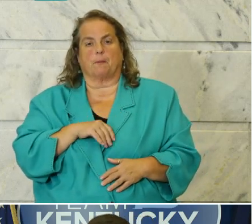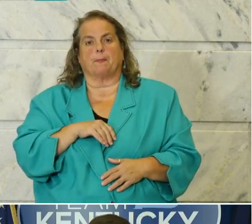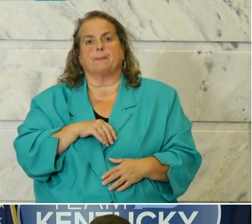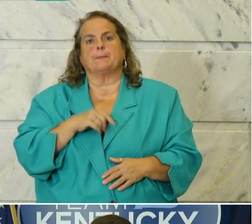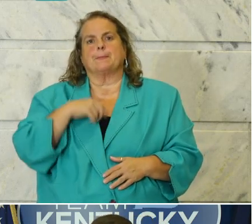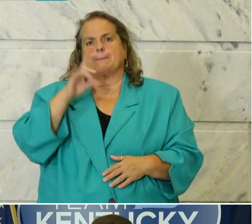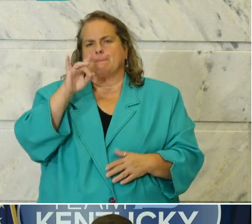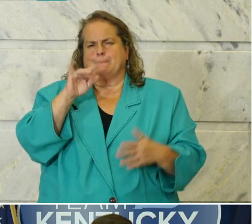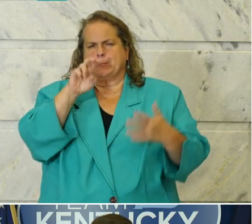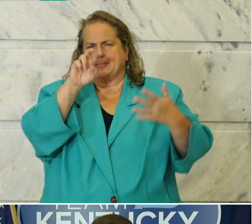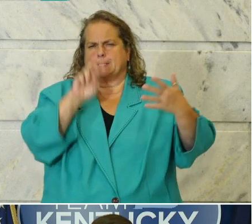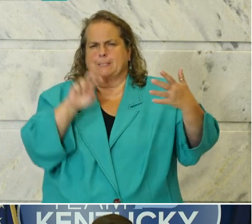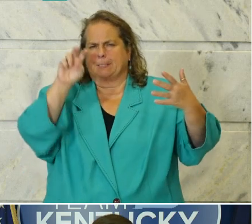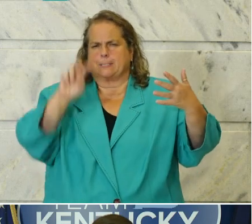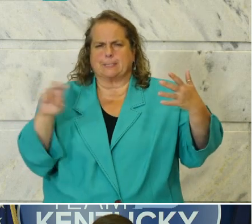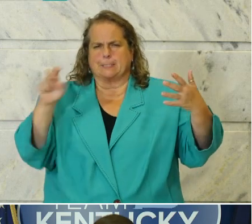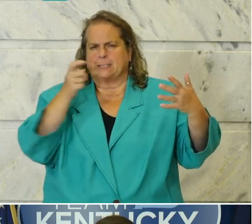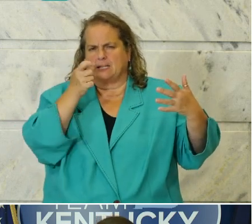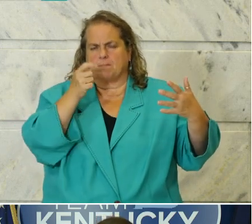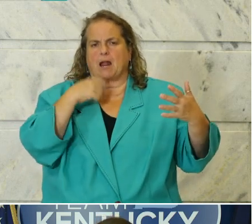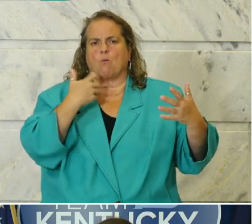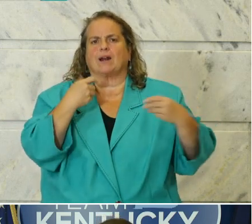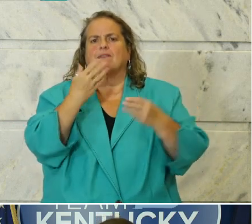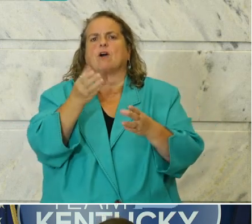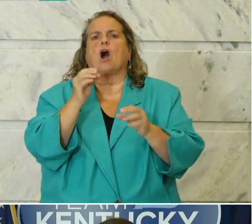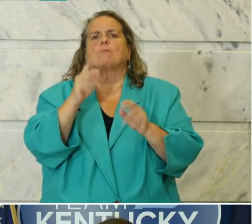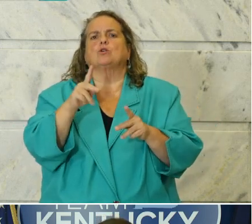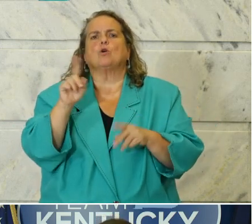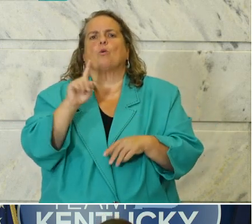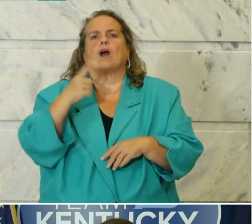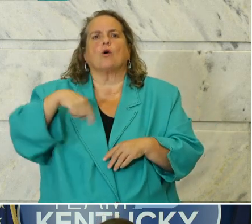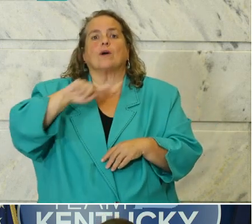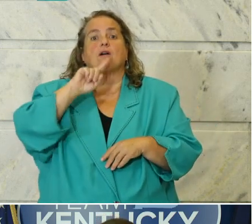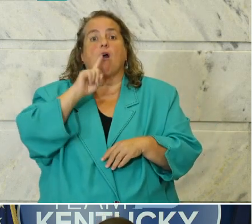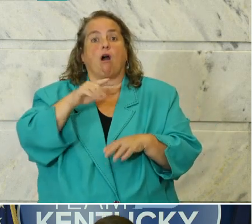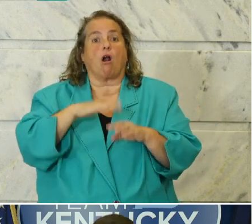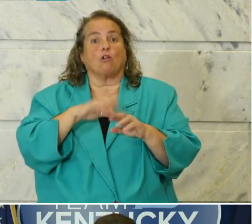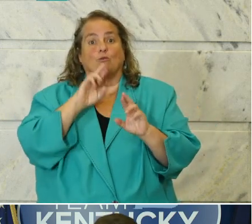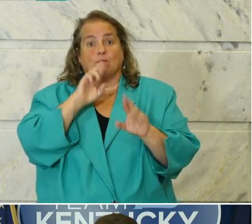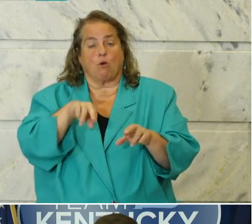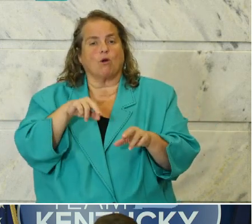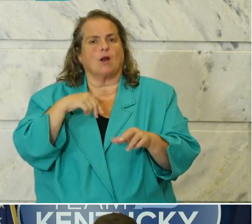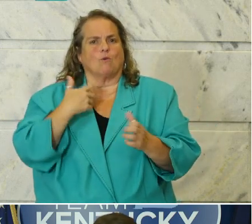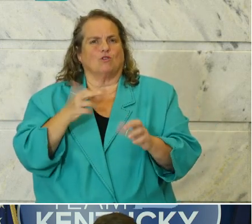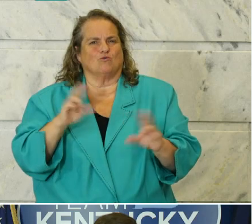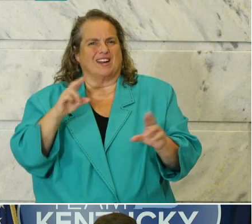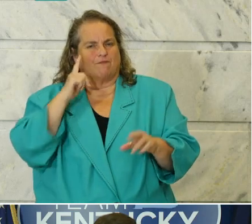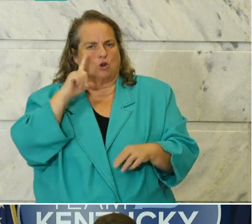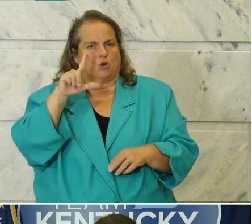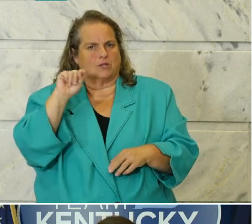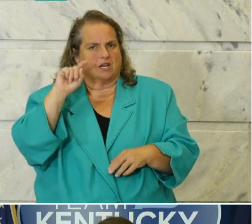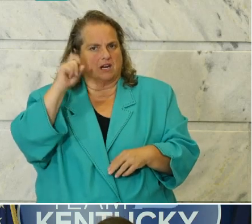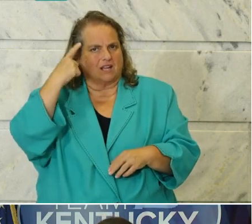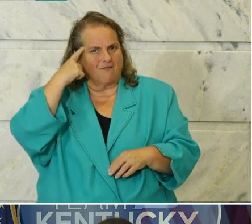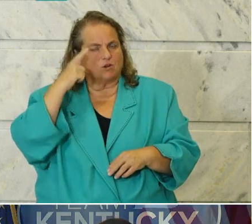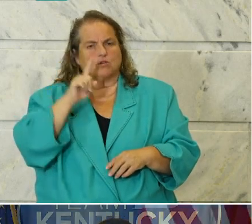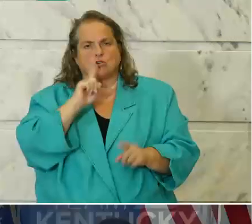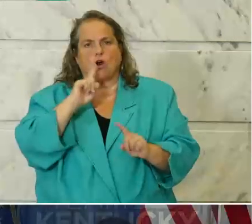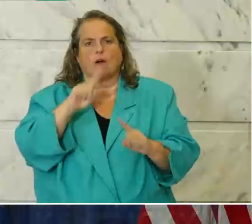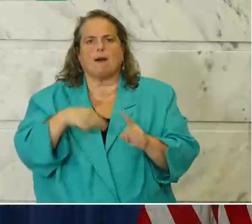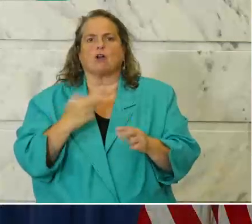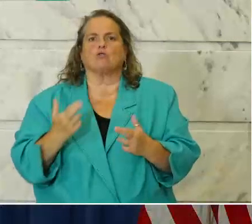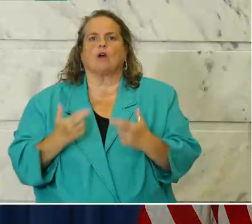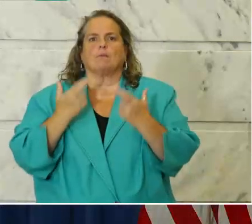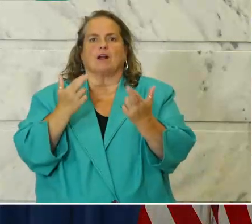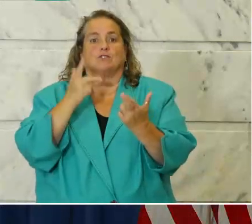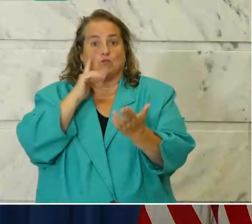give the opportunity, based on where we are in all this report, for our Lieutenant Governor to talk about our recommendation for schools, followed by